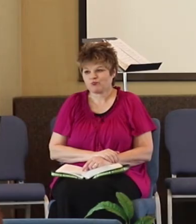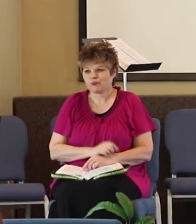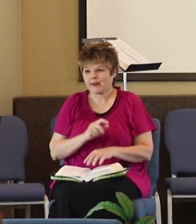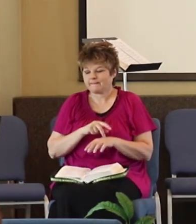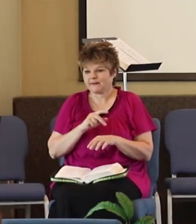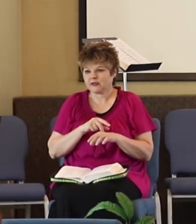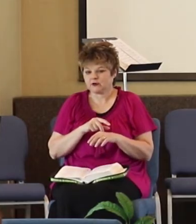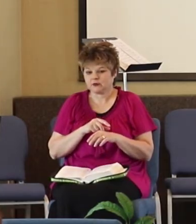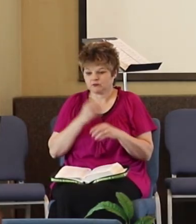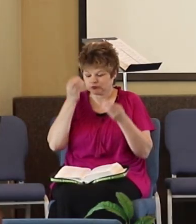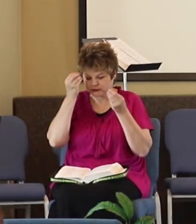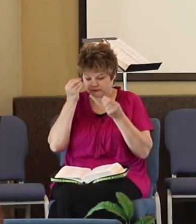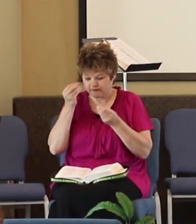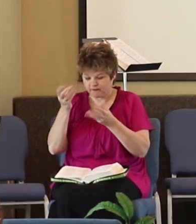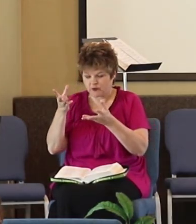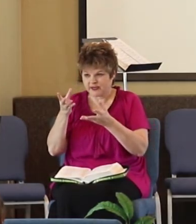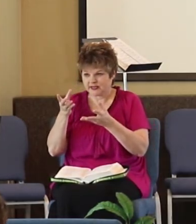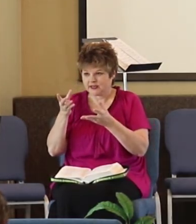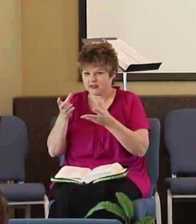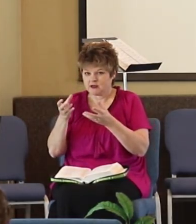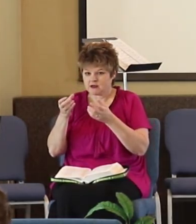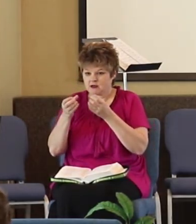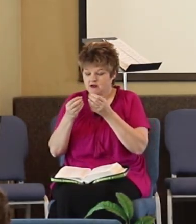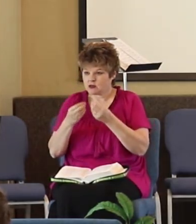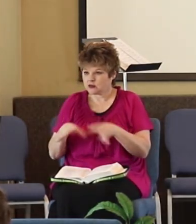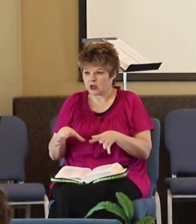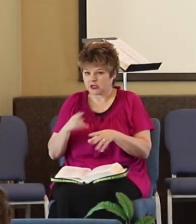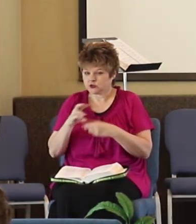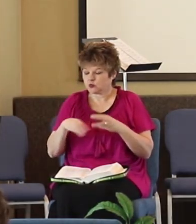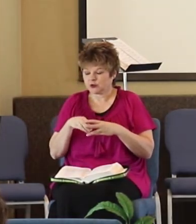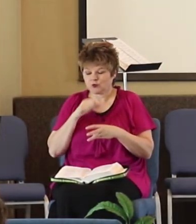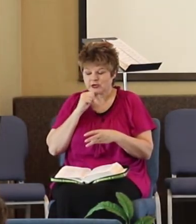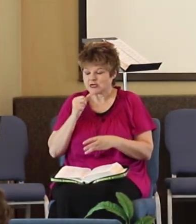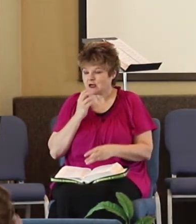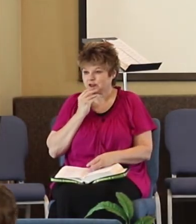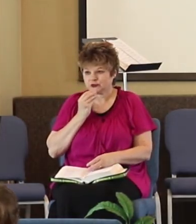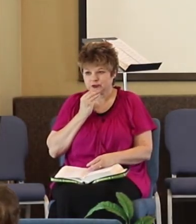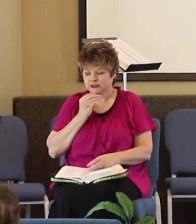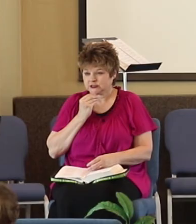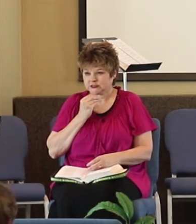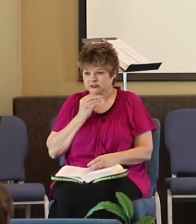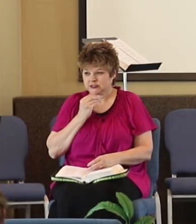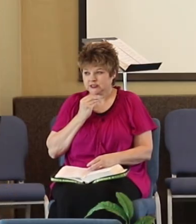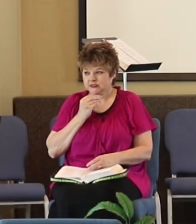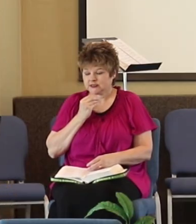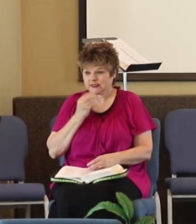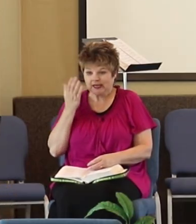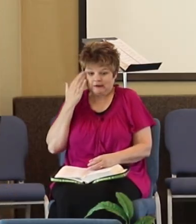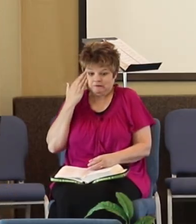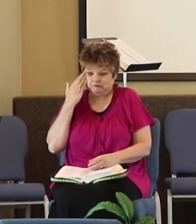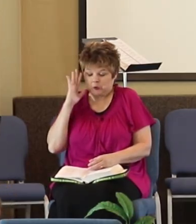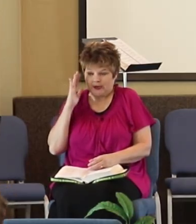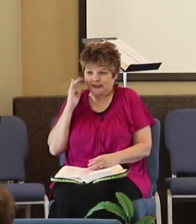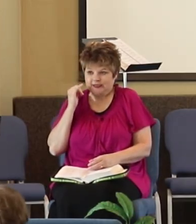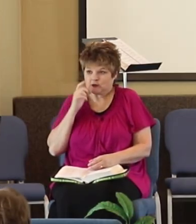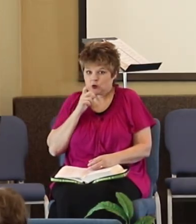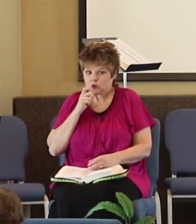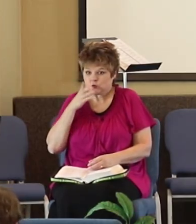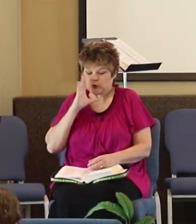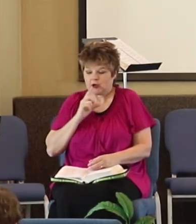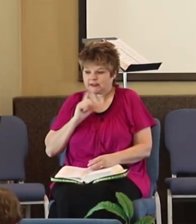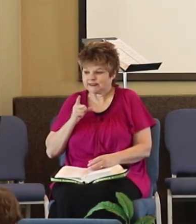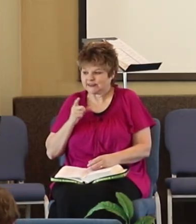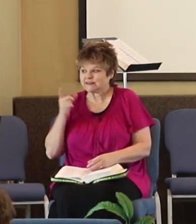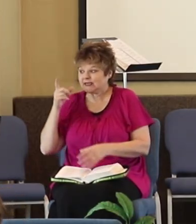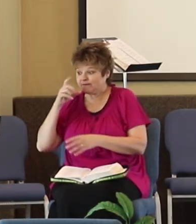Peter was telling a lost world that weren't Hebrews, that had no idea of who God was, if you trust God and you